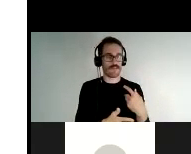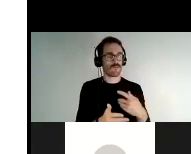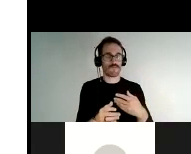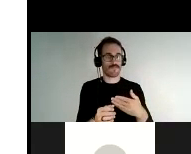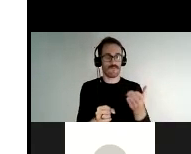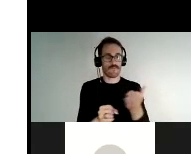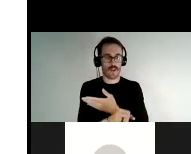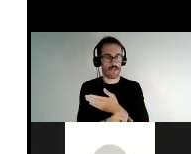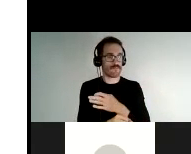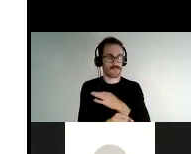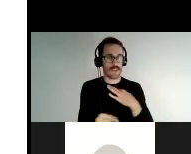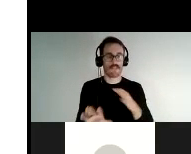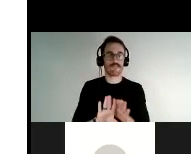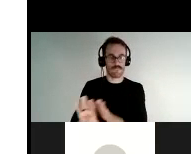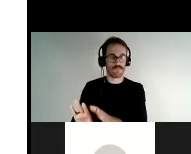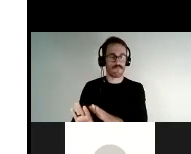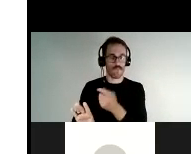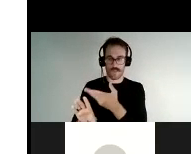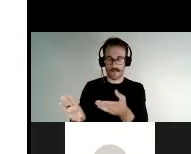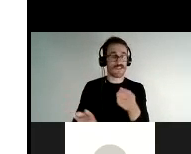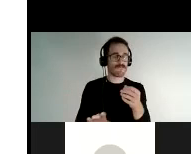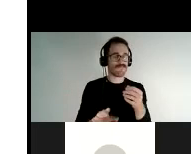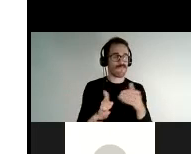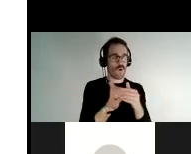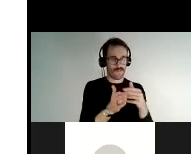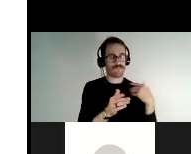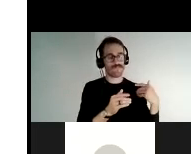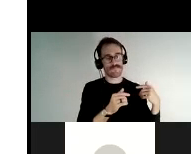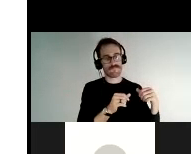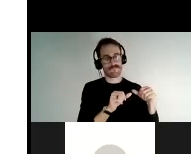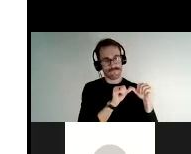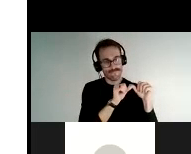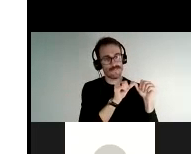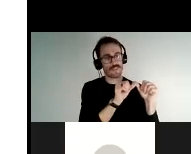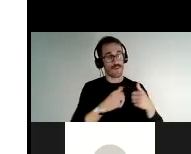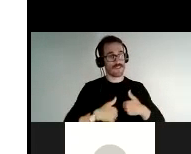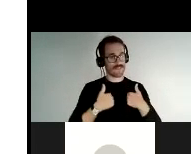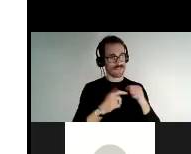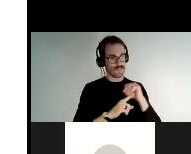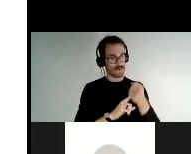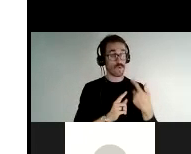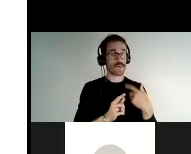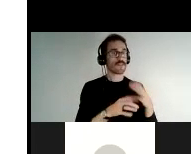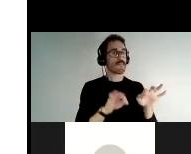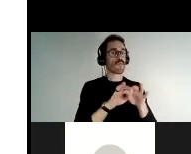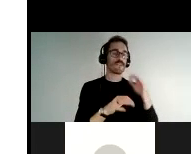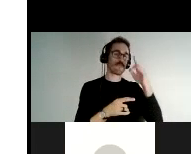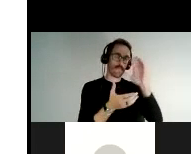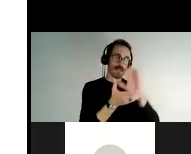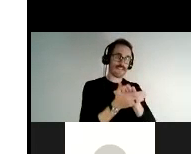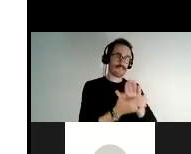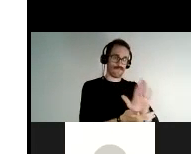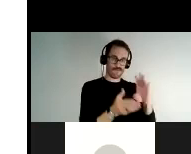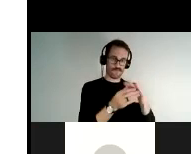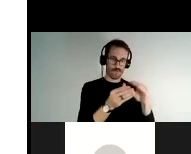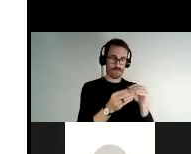often it's more within their ongoing living situation. So believe them and try not to judge them. They may choose to